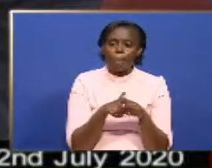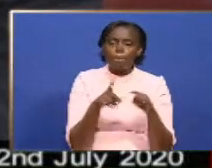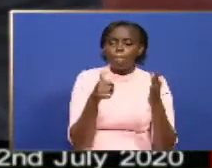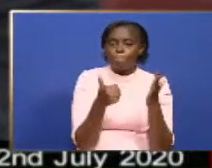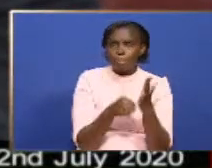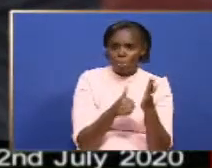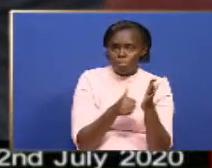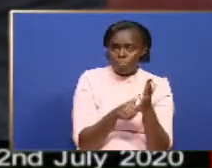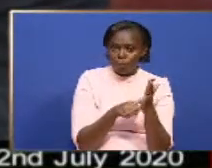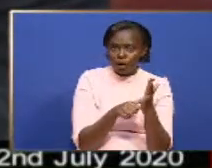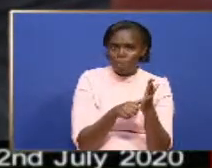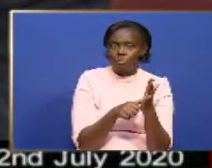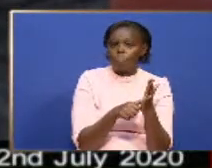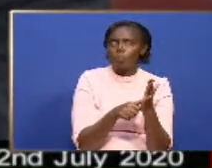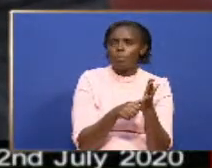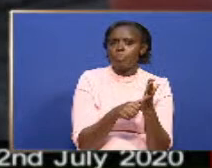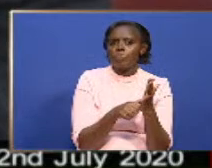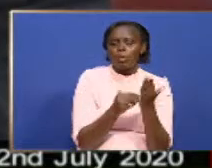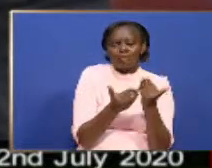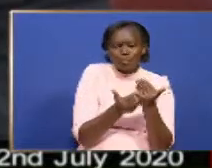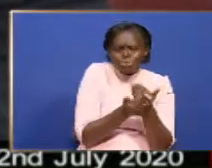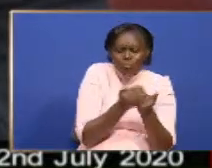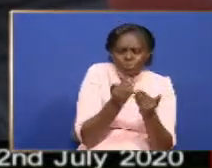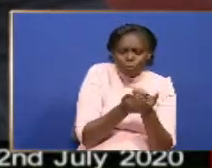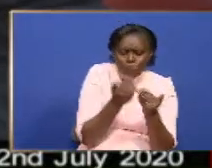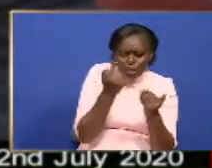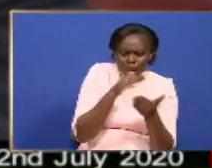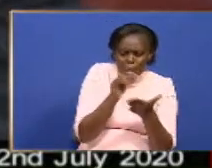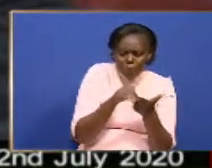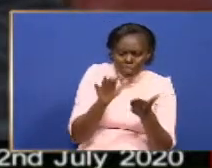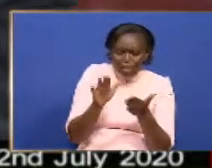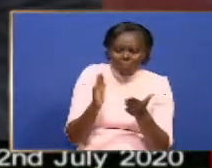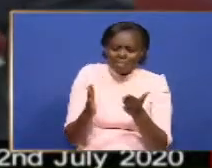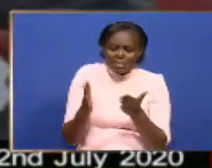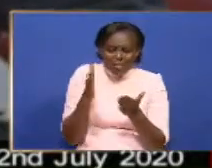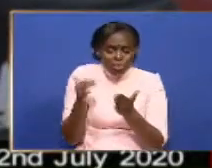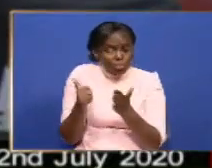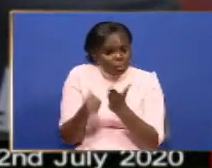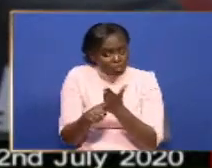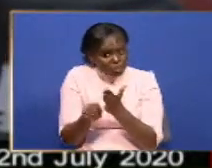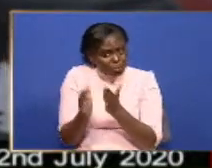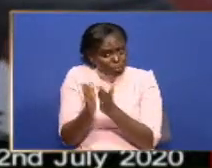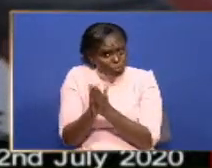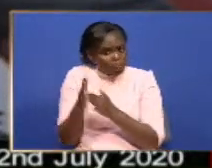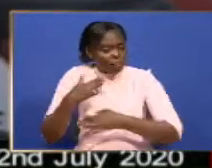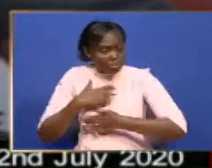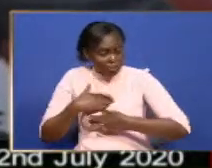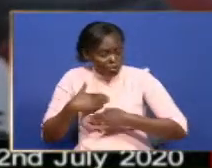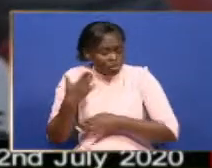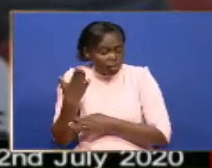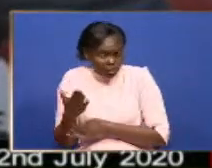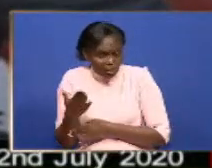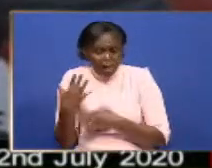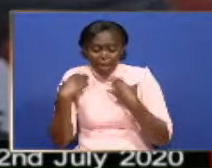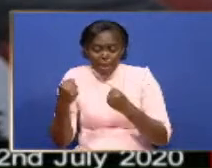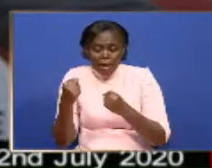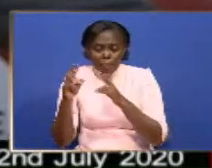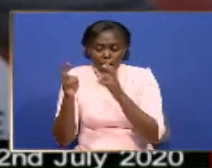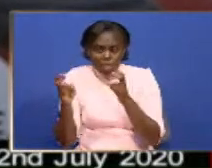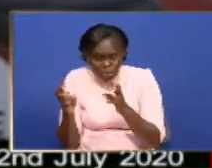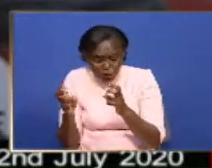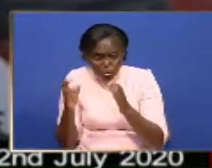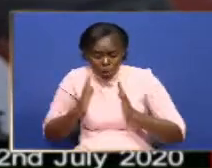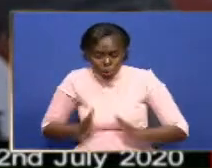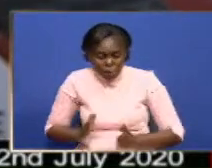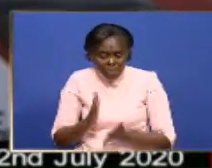problems that will be cost of looking after them, the security issues that come with the refugees, the health issues, the